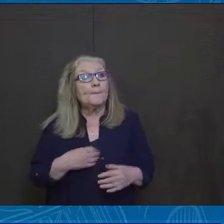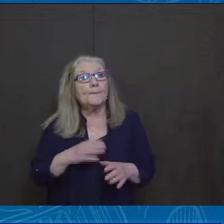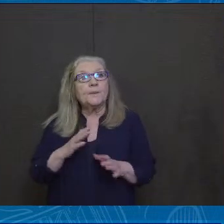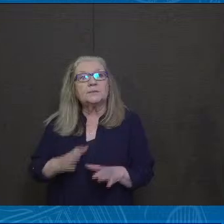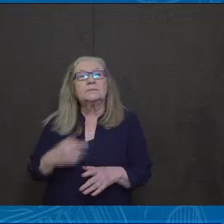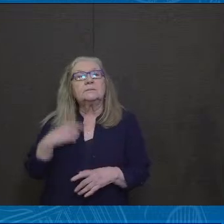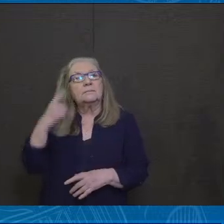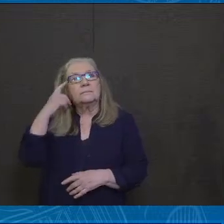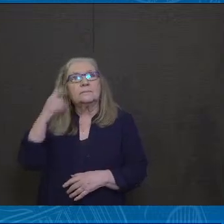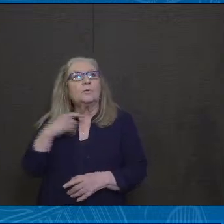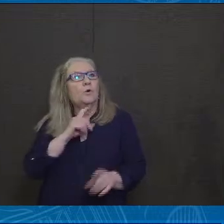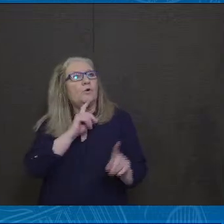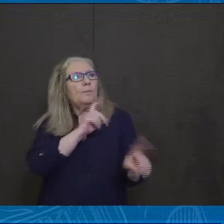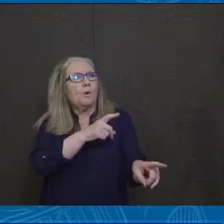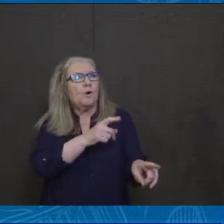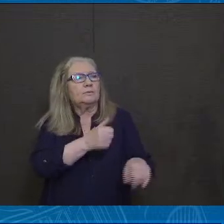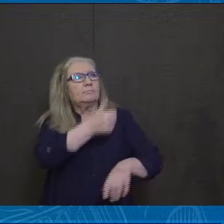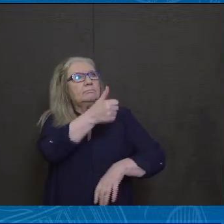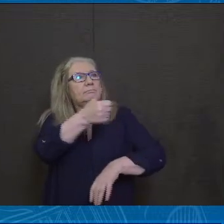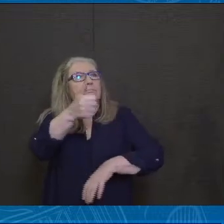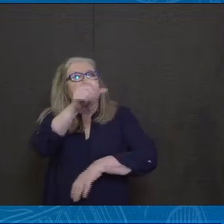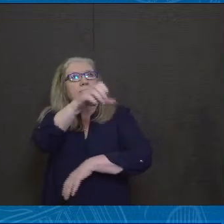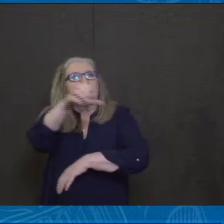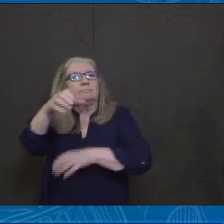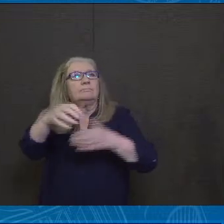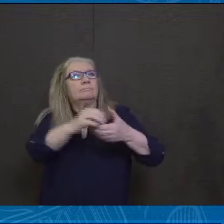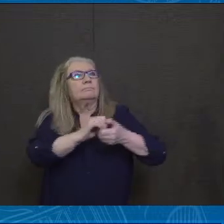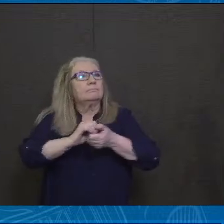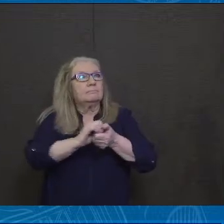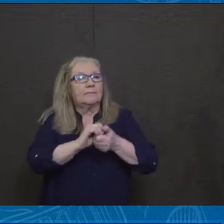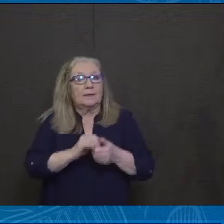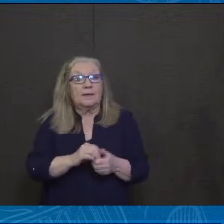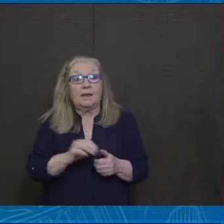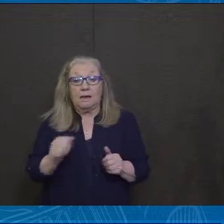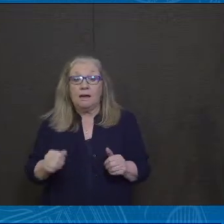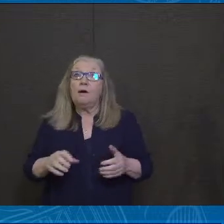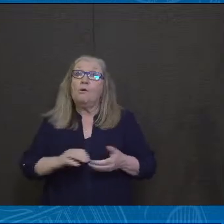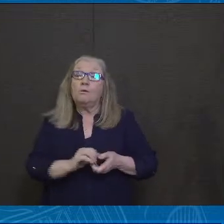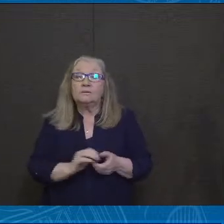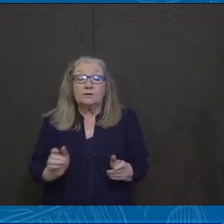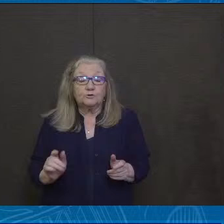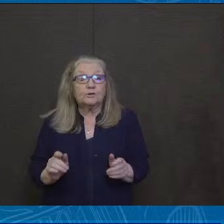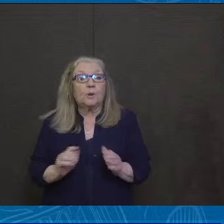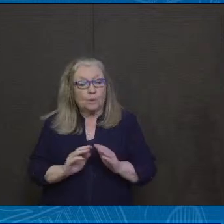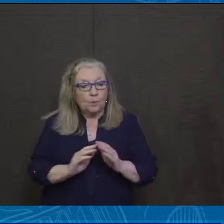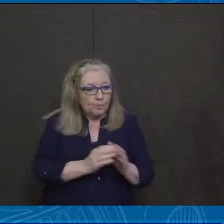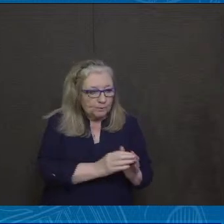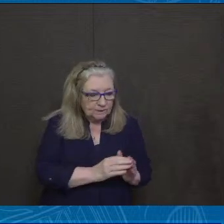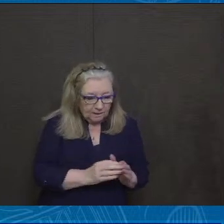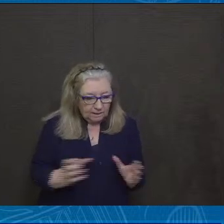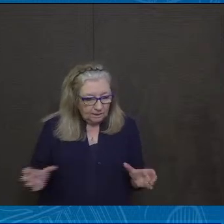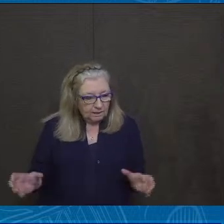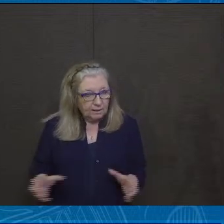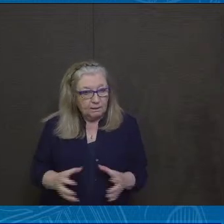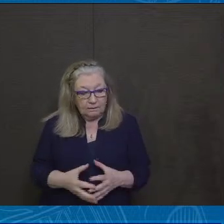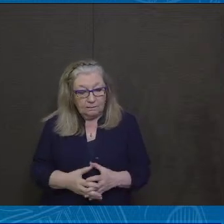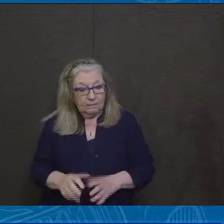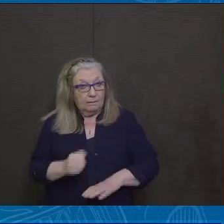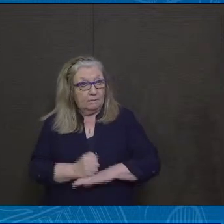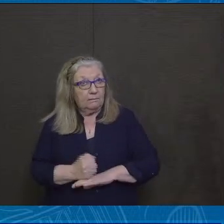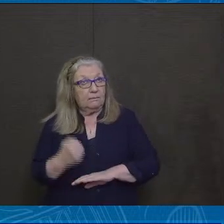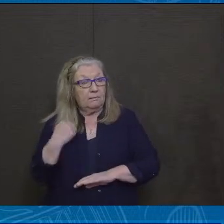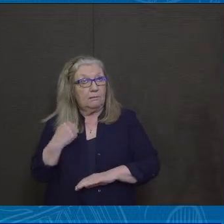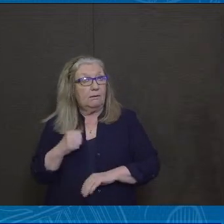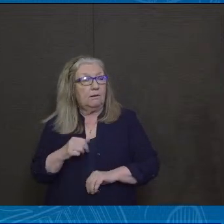So this is actually a community-based organization. It has been setting up in 29.